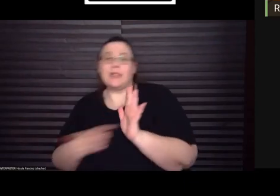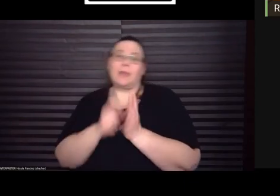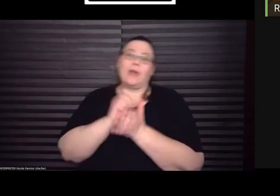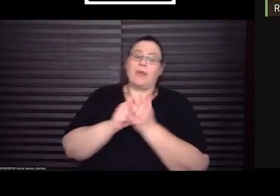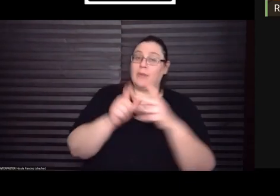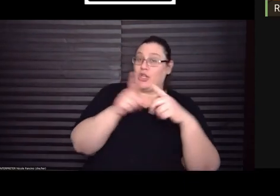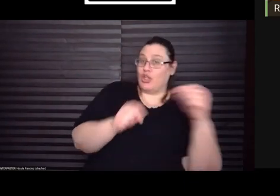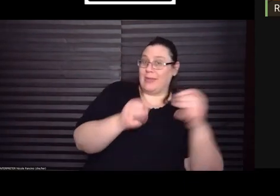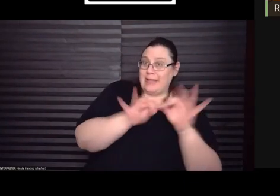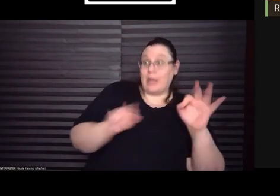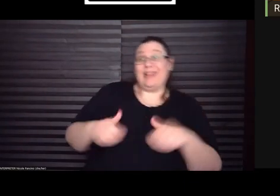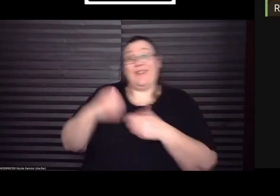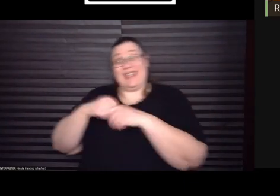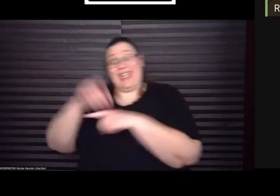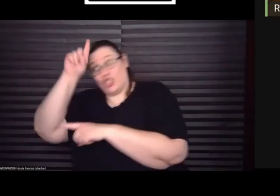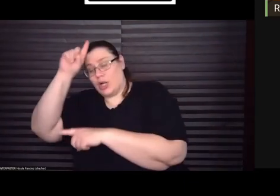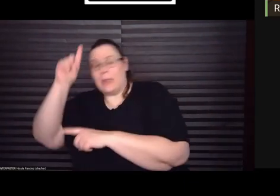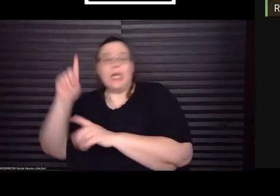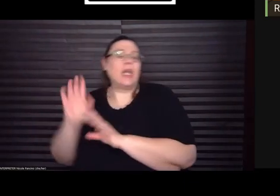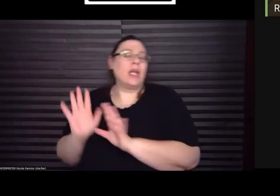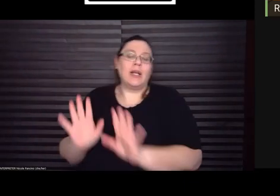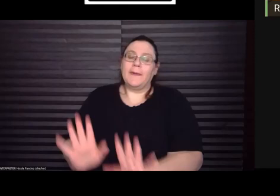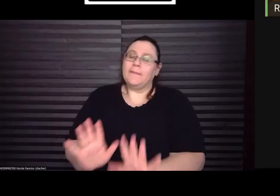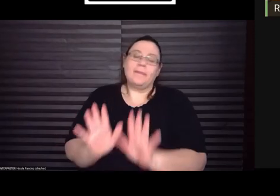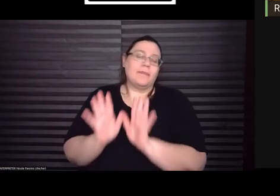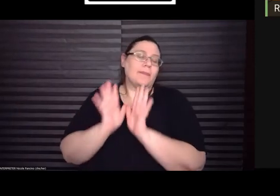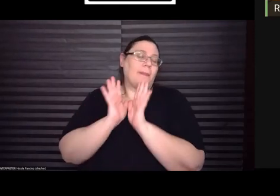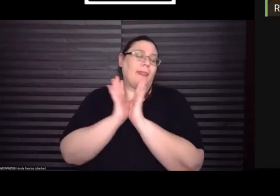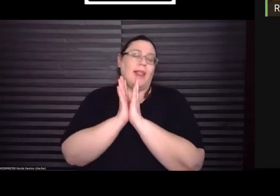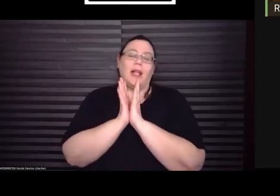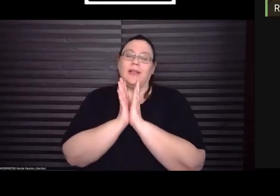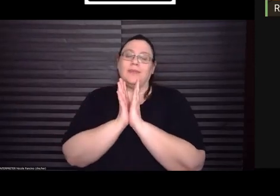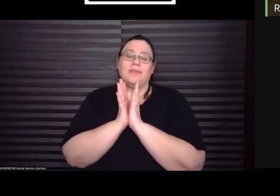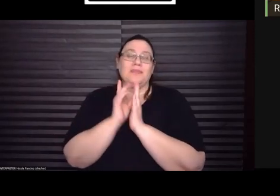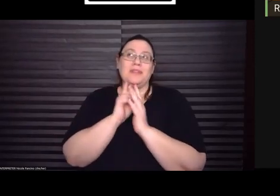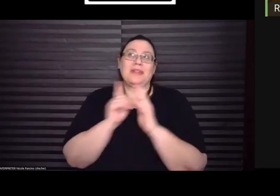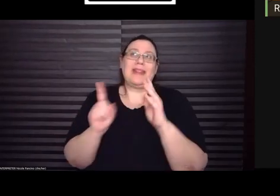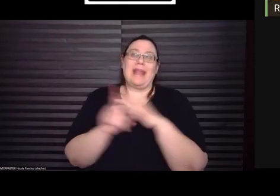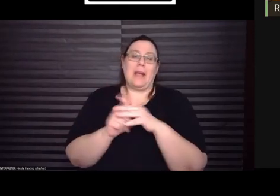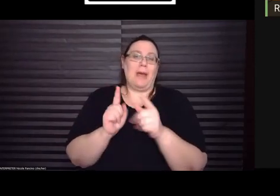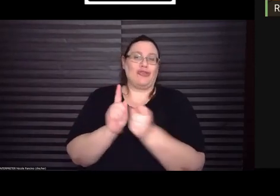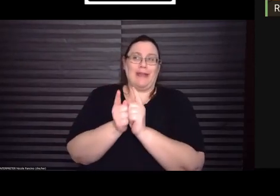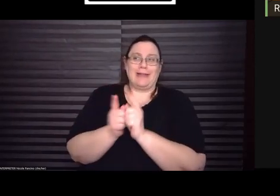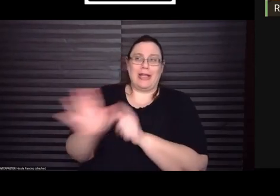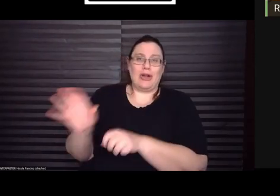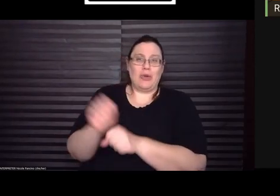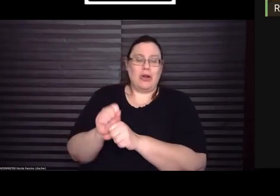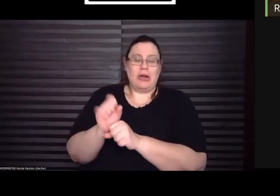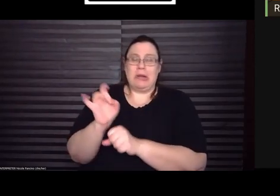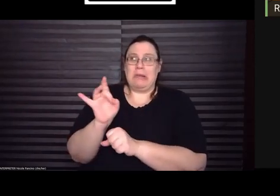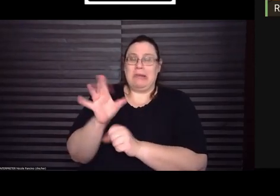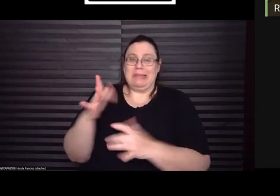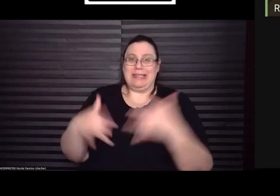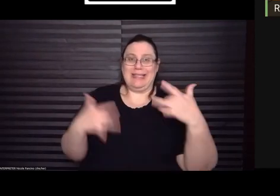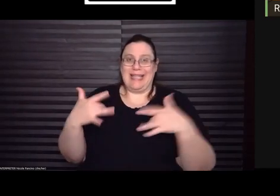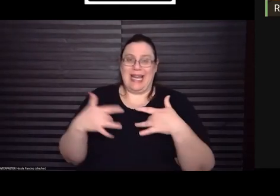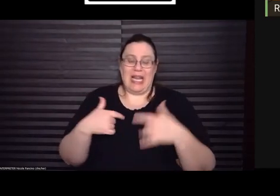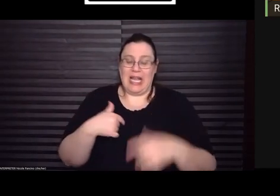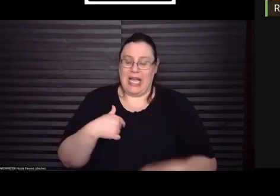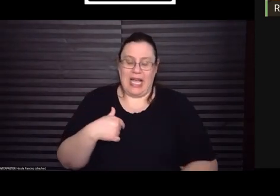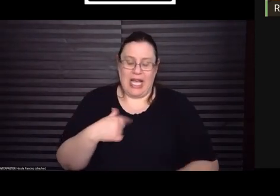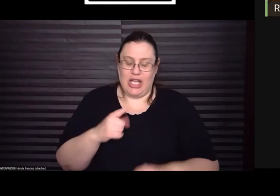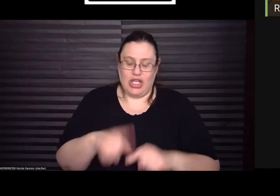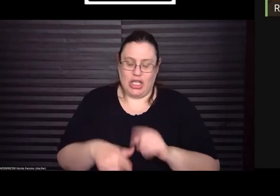Japanese and lives in Germany. But anyways, it's just like, even just thinking about translating her is sort of super exciting. Not